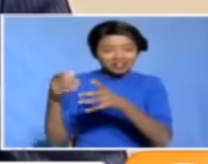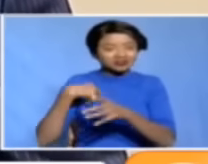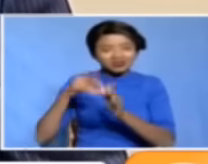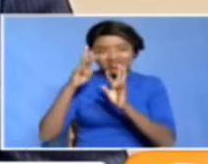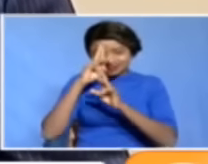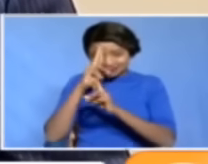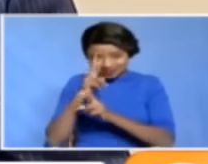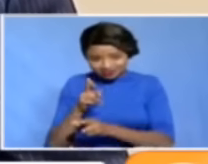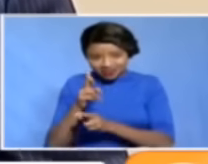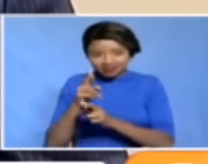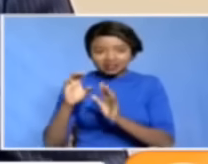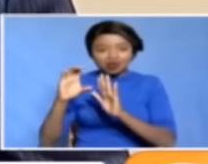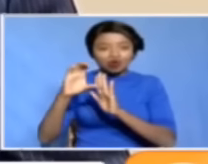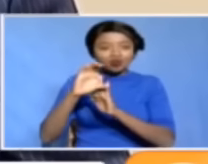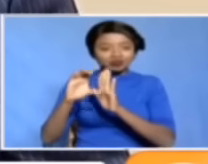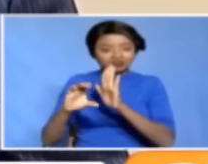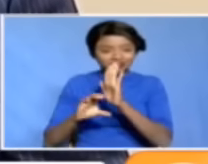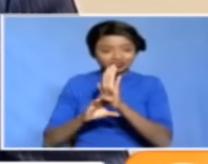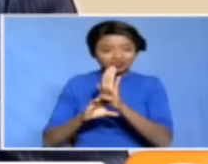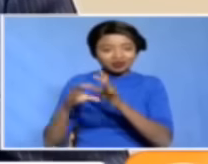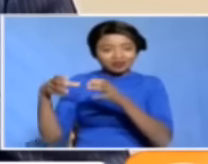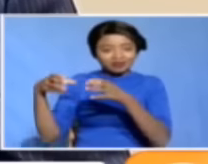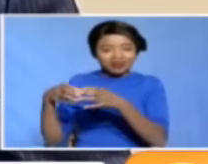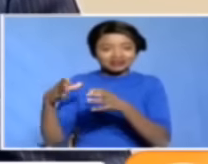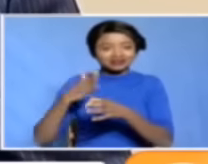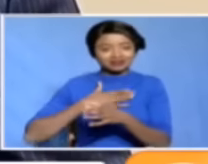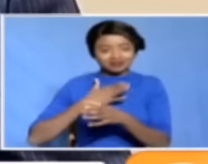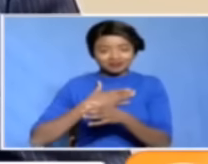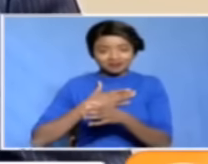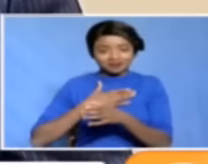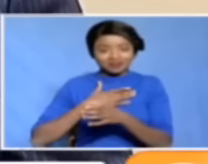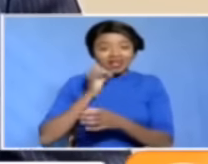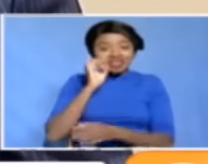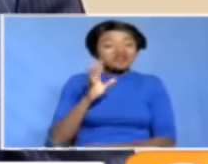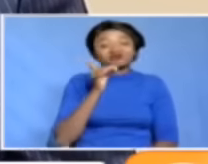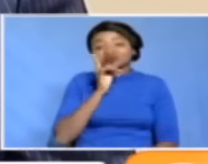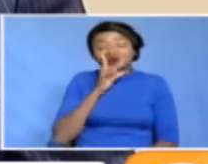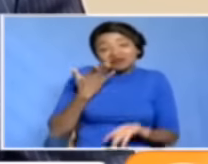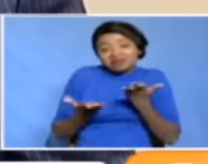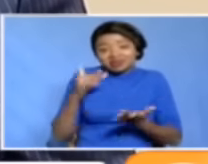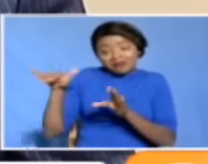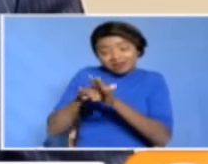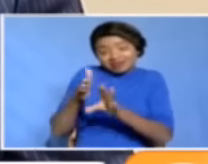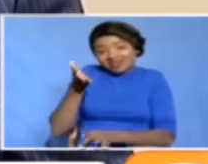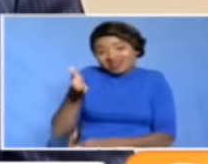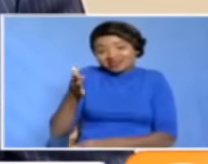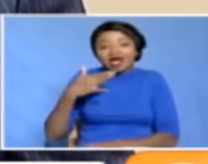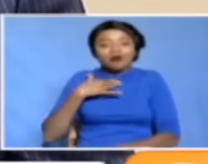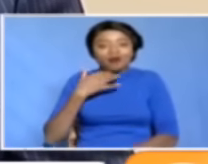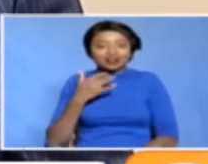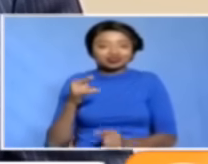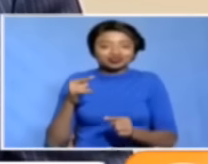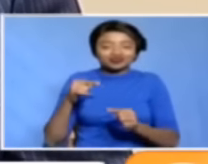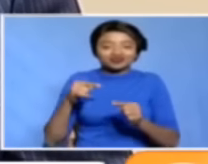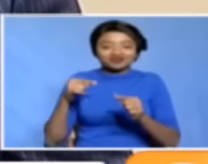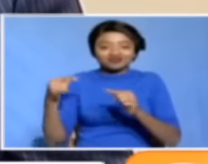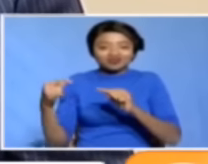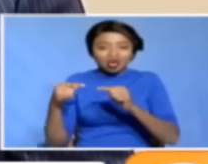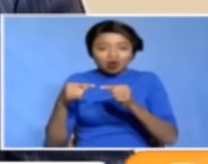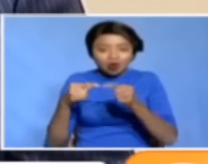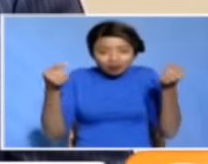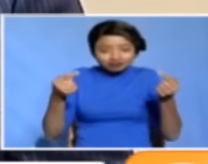tomorrow there are other members from our party who want to contest against the deputy president in